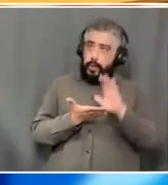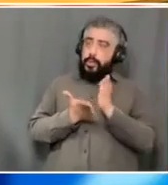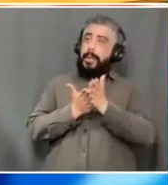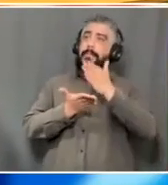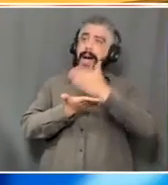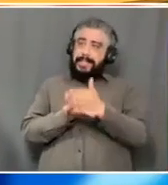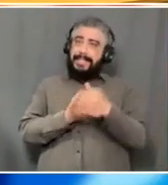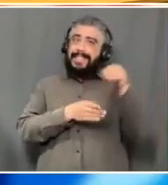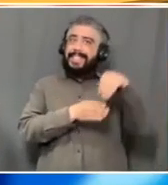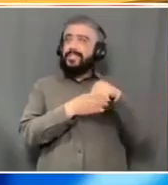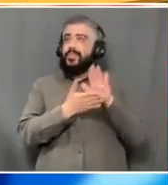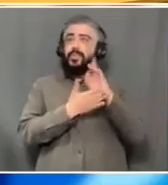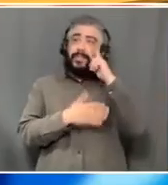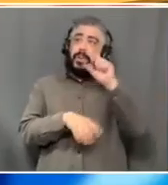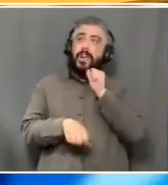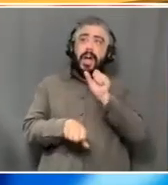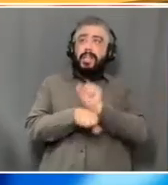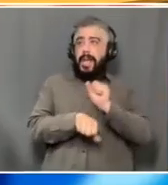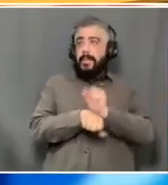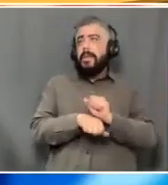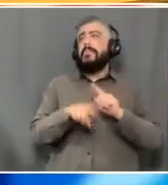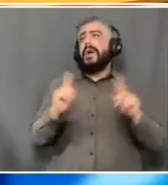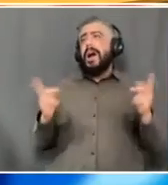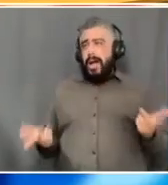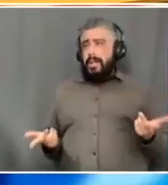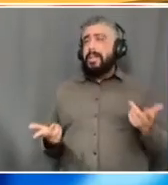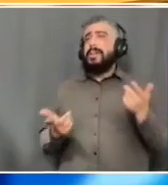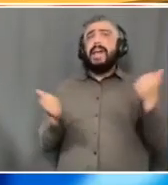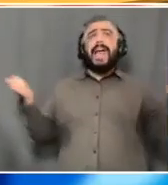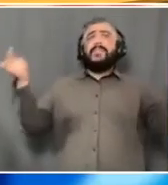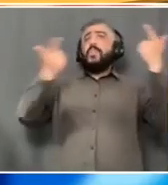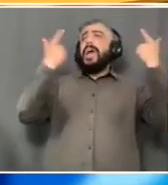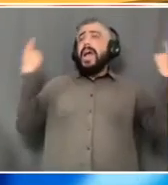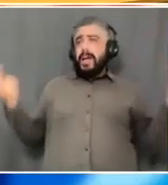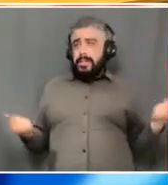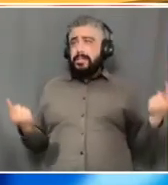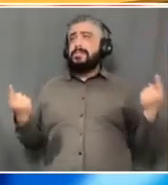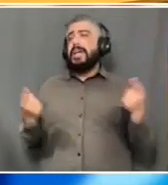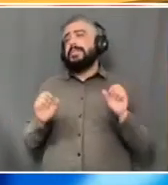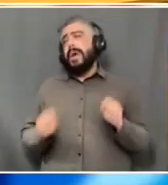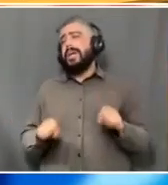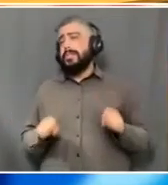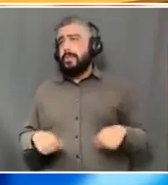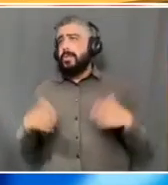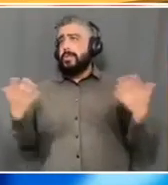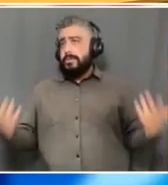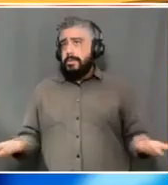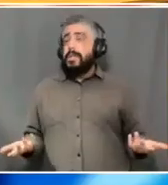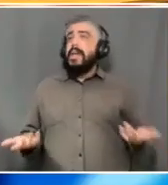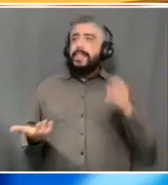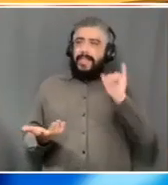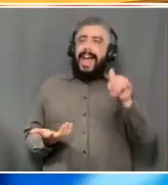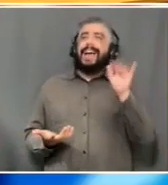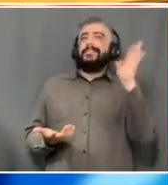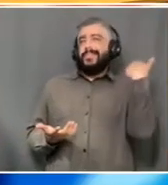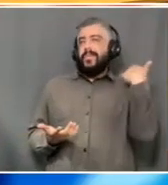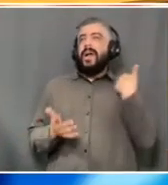schools for non-labor, but everywhere else, it is possible. And that is kind of what I was alluding to